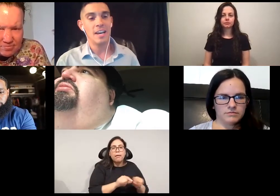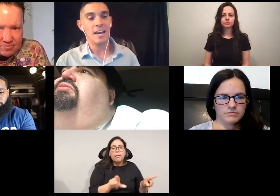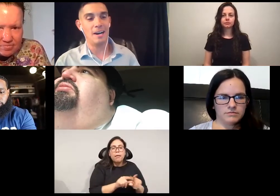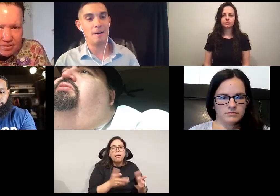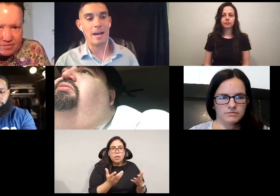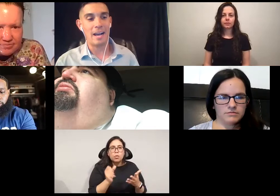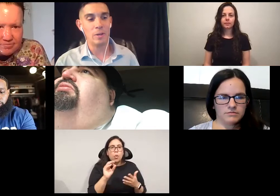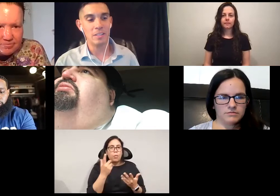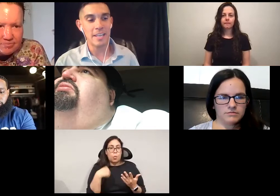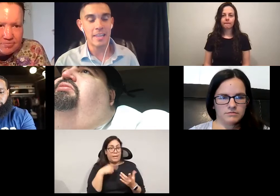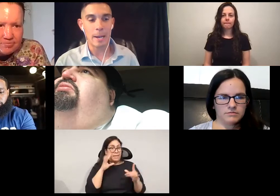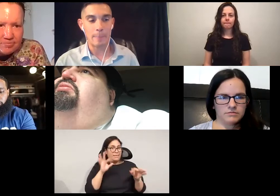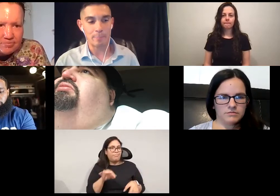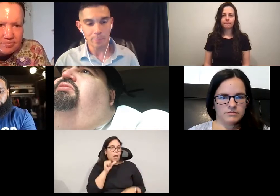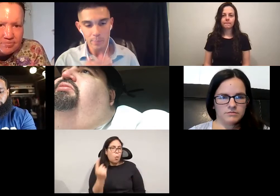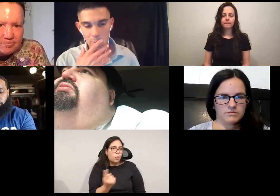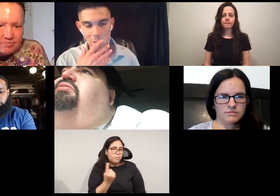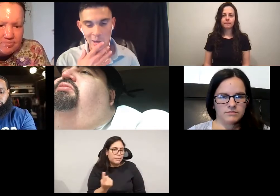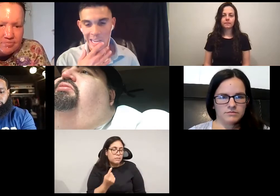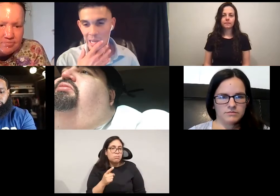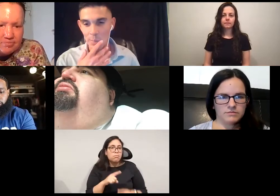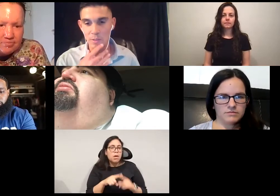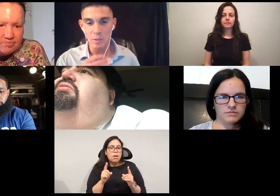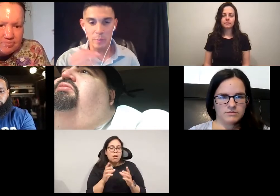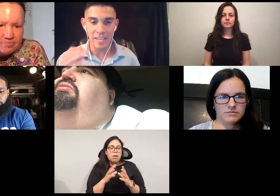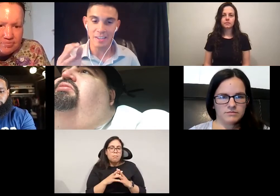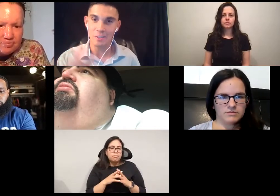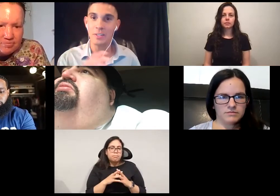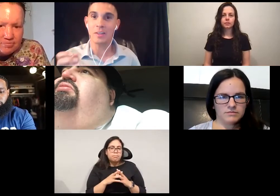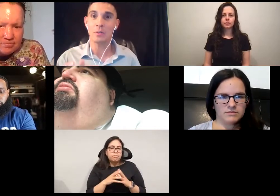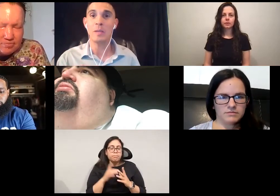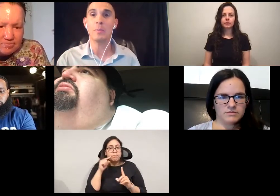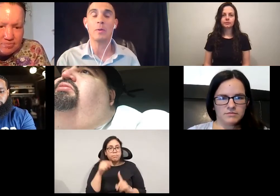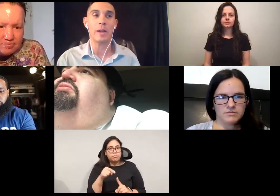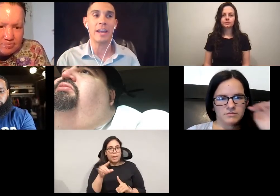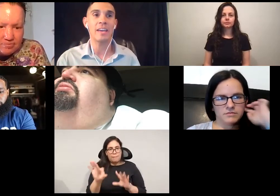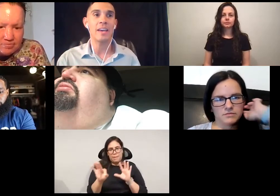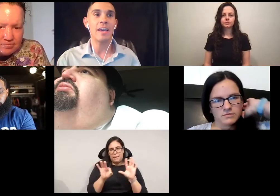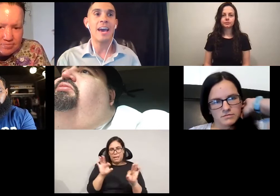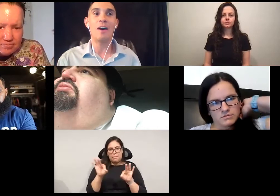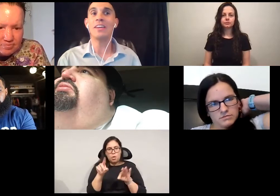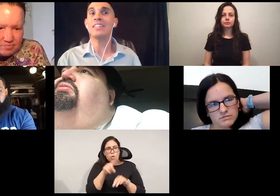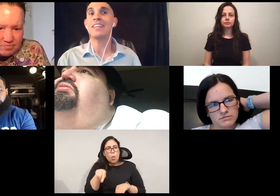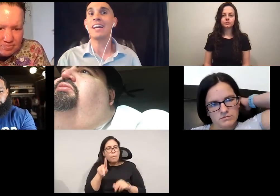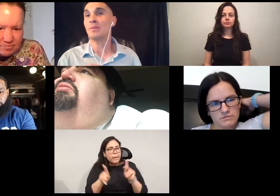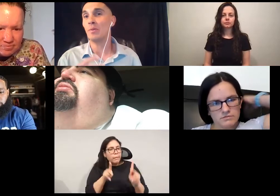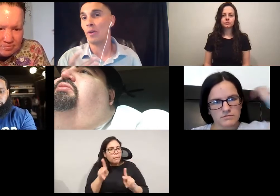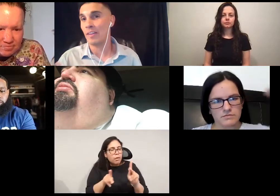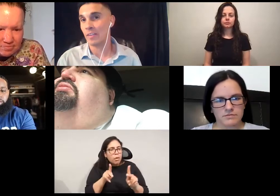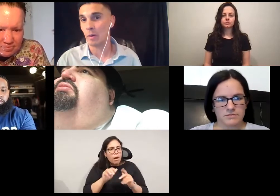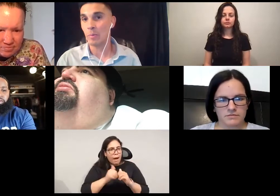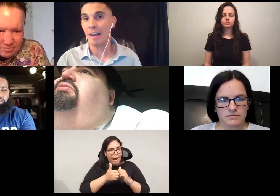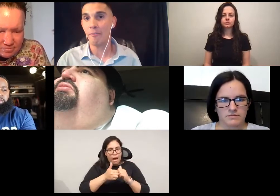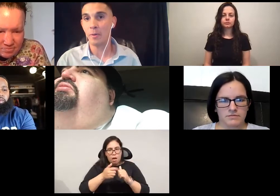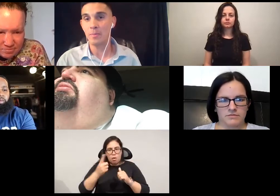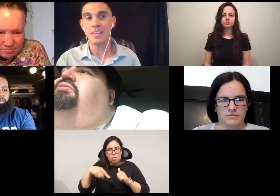prerogatives. I will say that when it comes to picking and choosing those people, right, how they decide to deploy